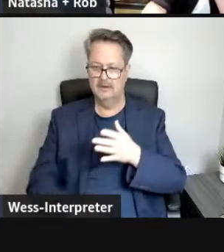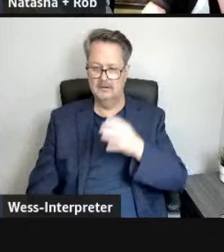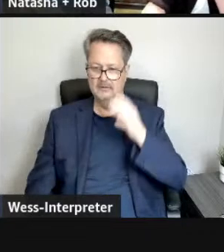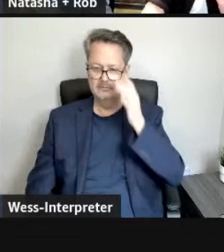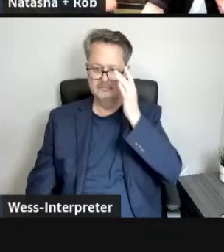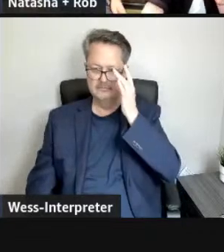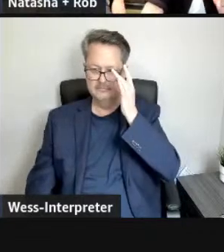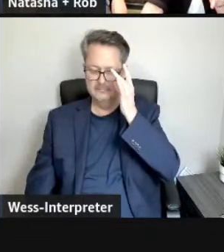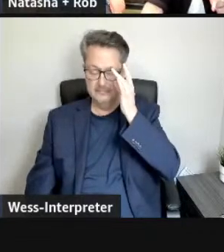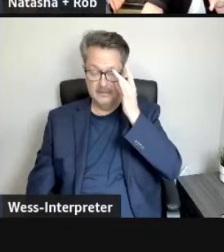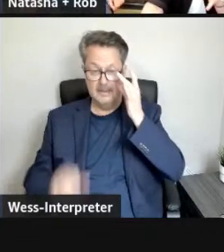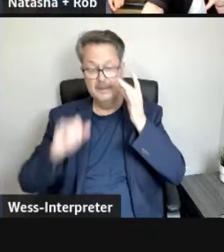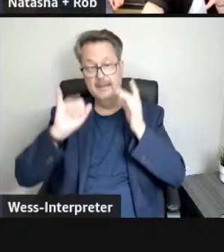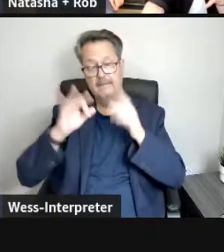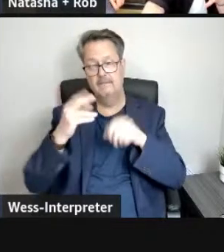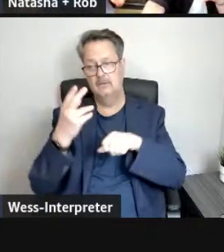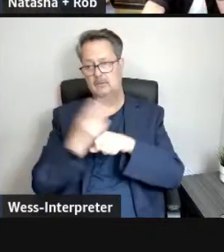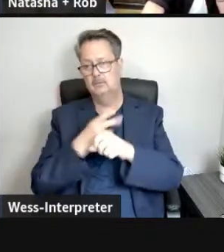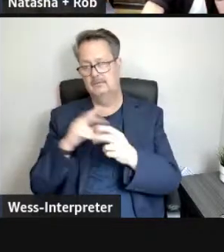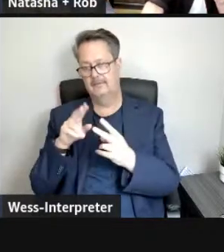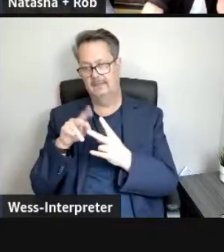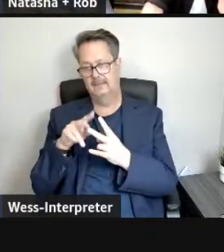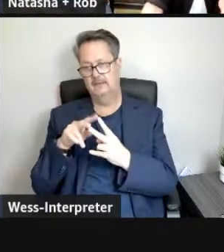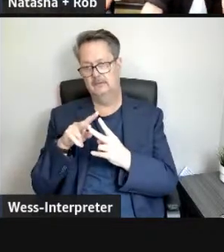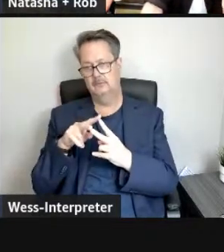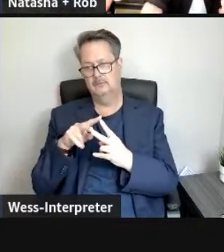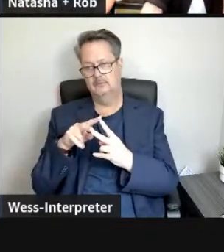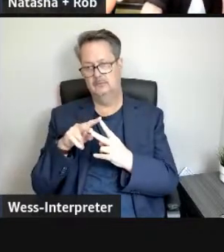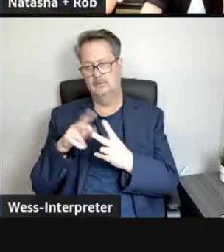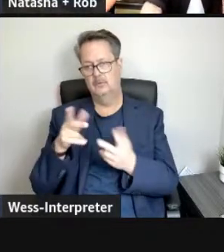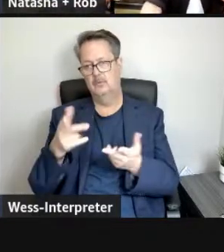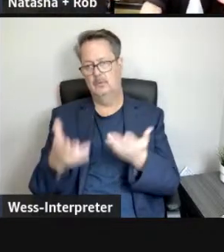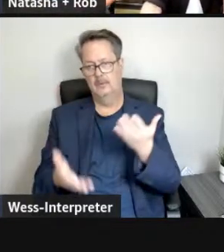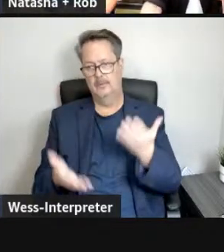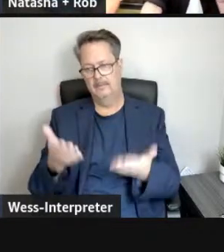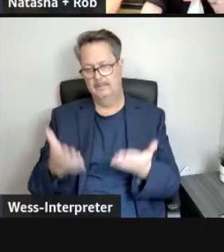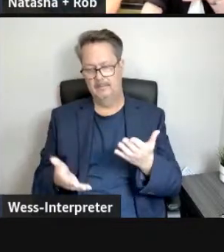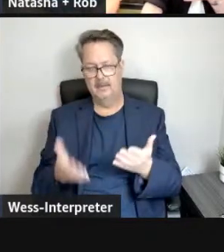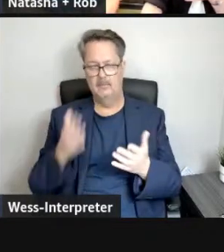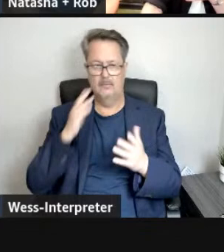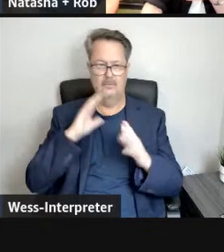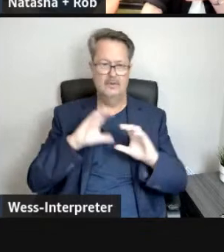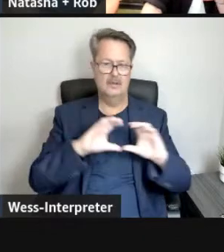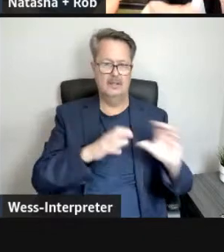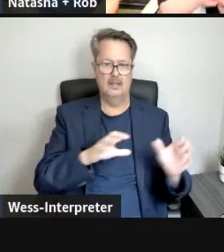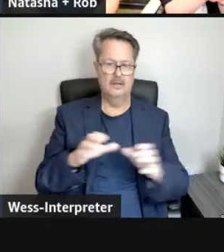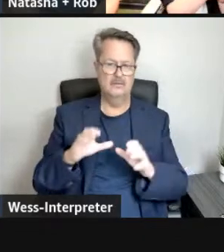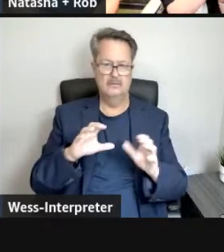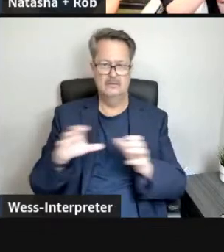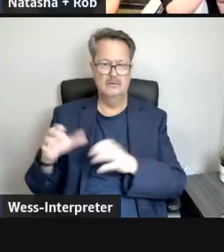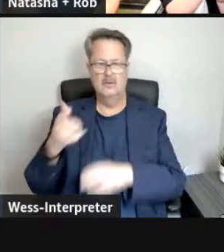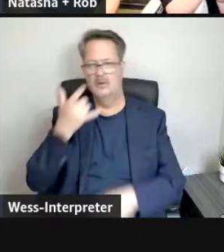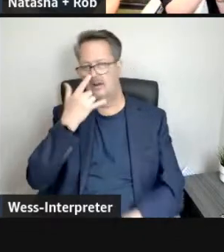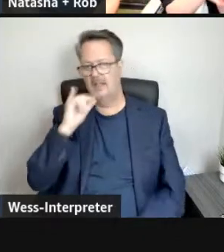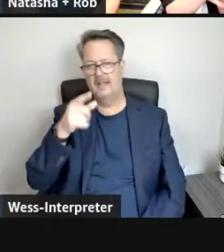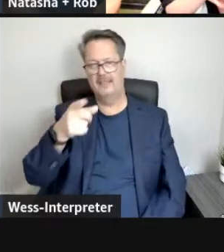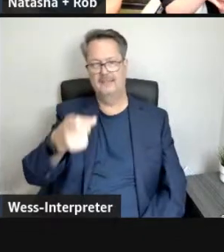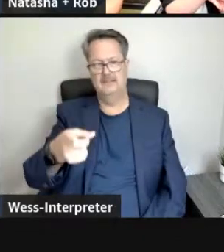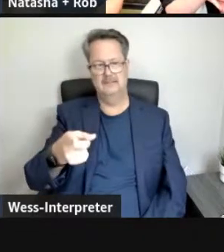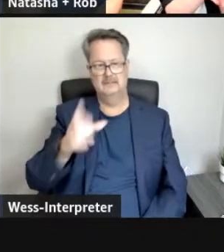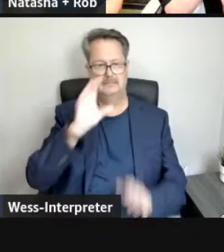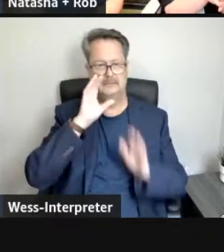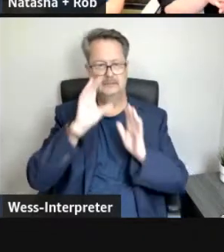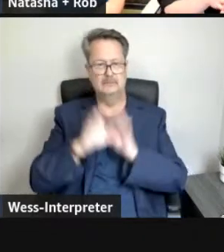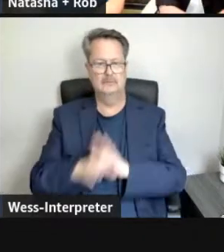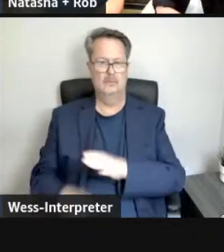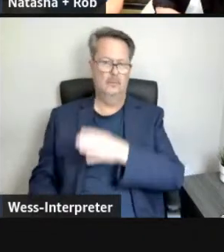So if you're using either of these two mechanisms, you may end up with cluster or clusters that look a little bit like this. So on one side of the screen,